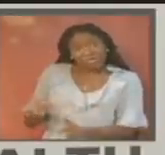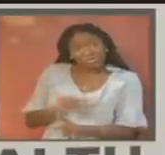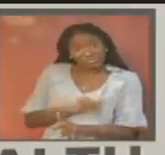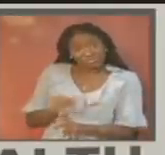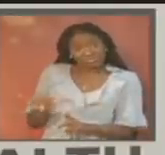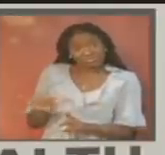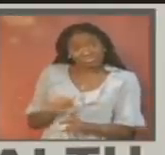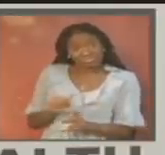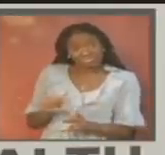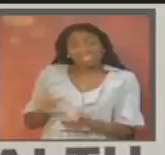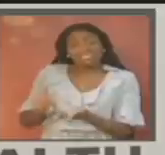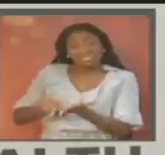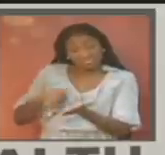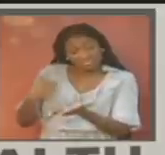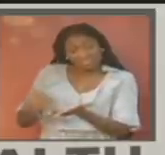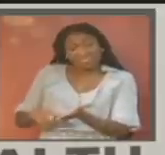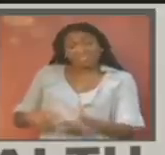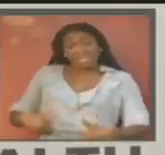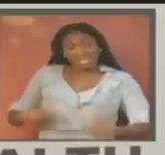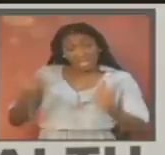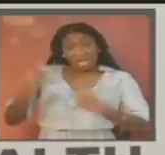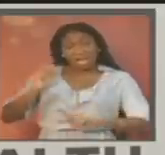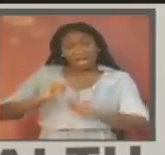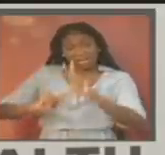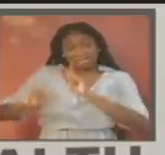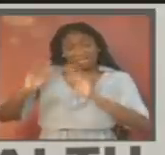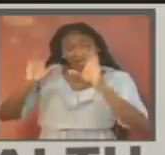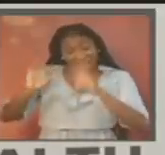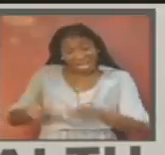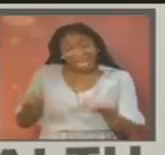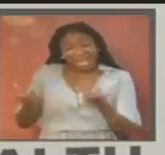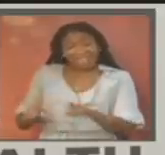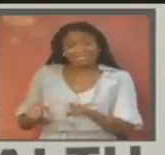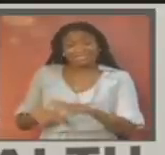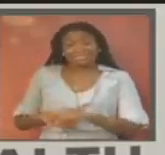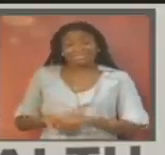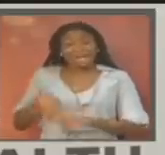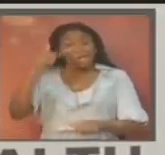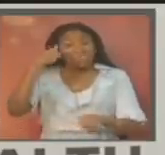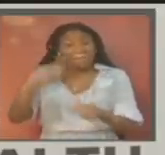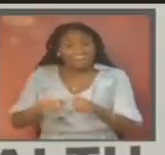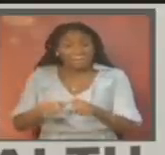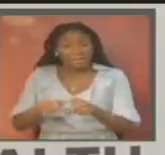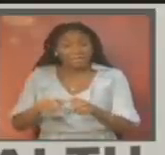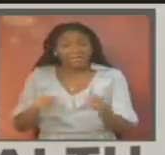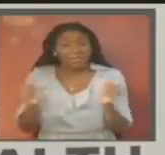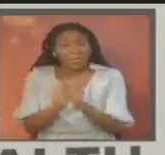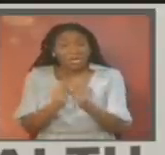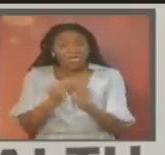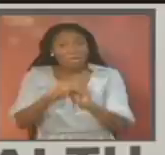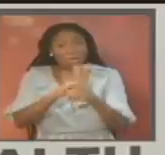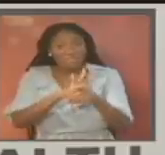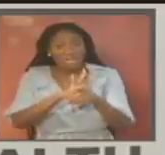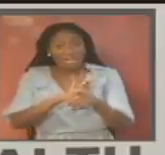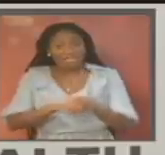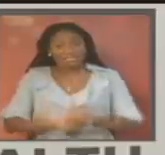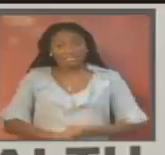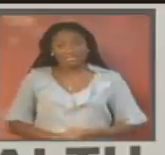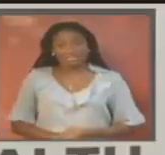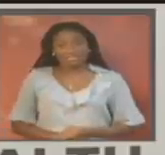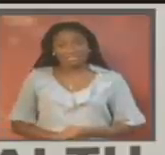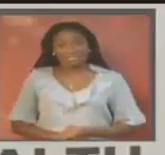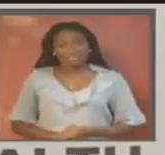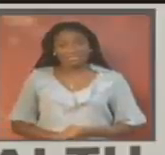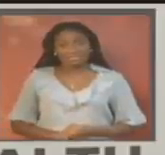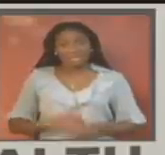common, they can also have especially genetic factors. Now remember, with COVID, they have it affects the heart, the